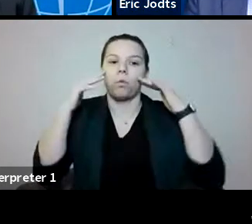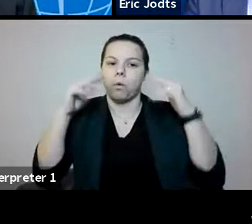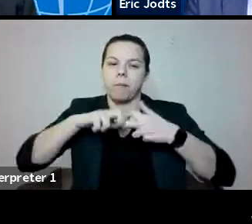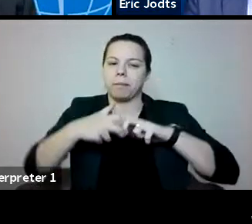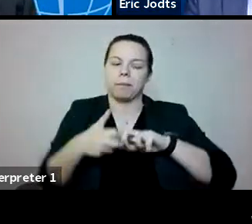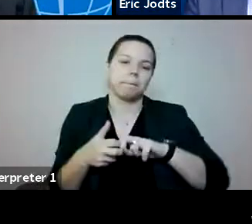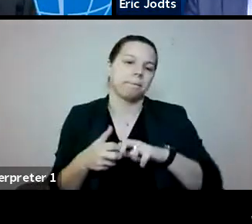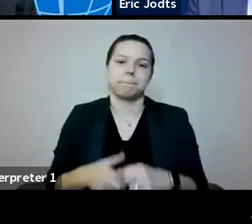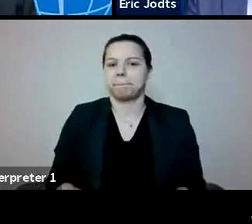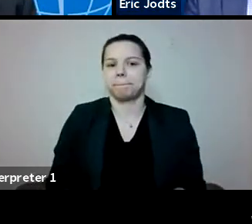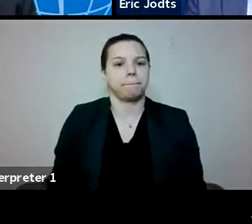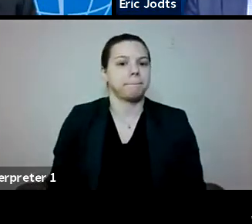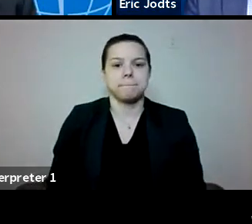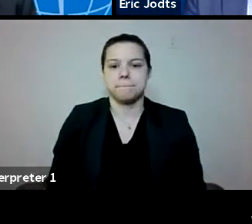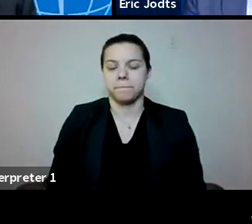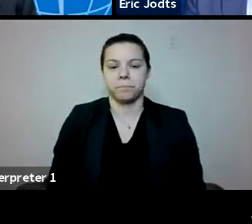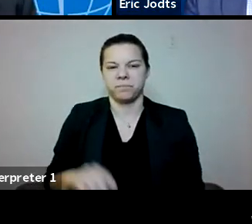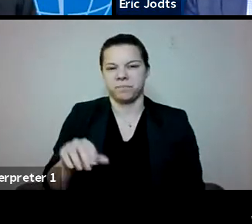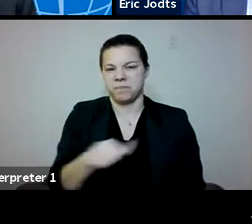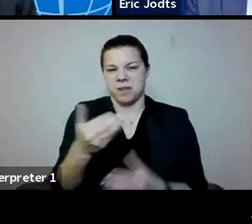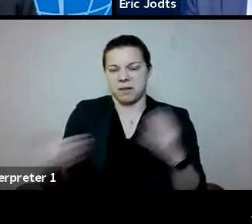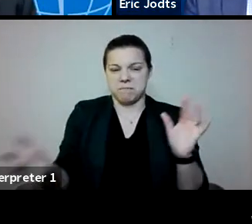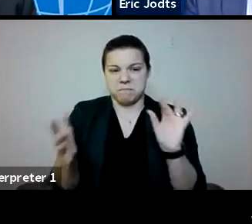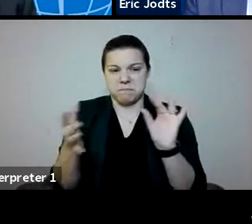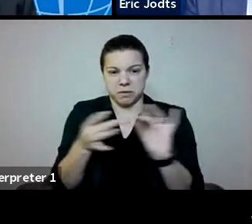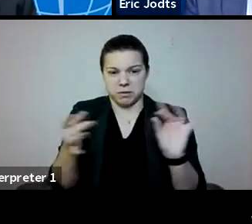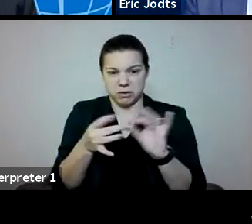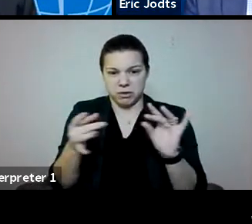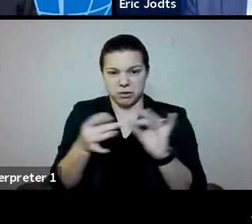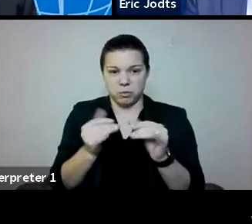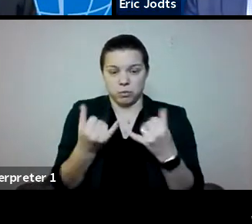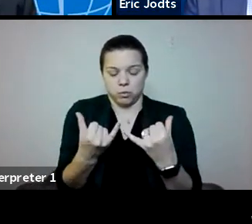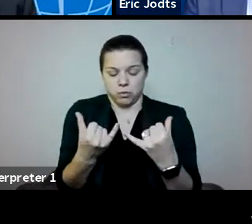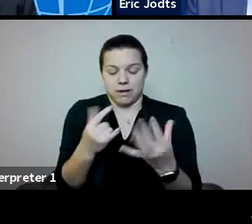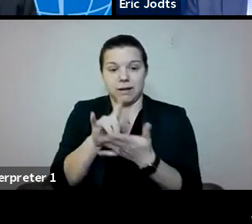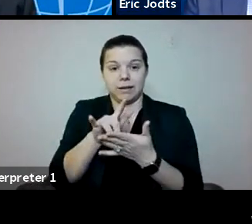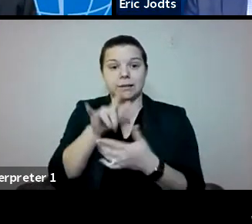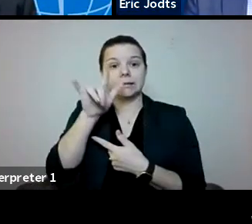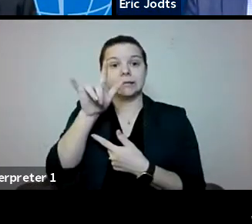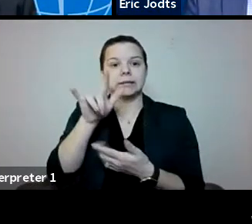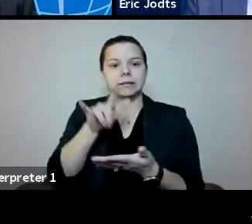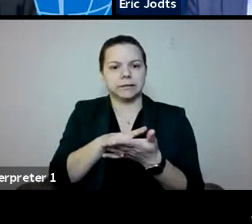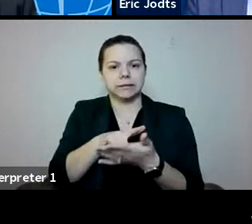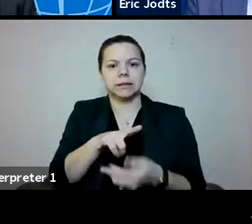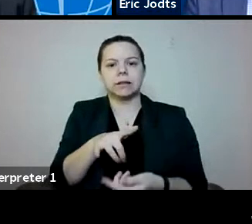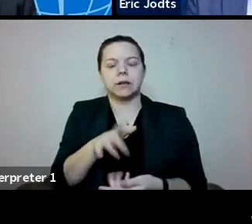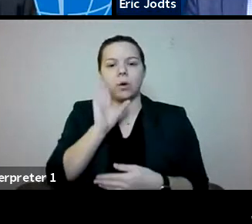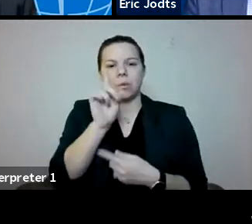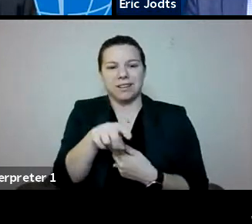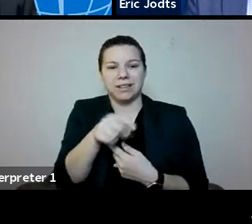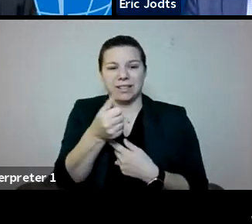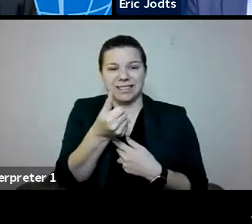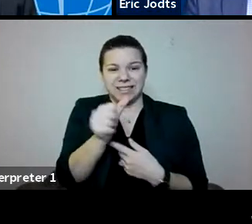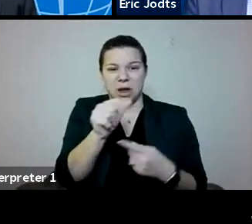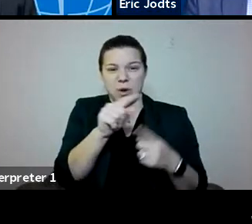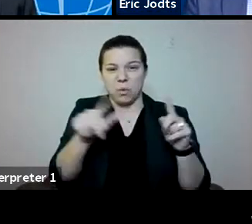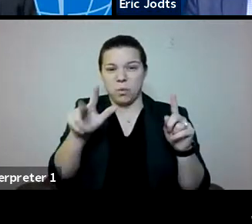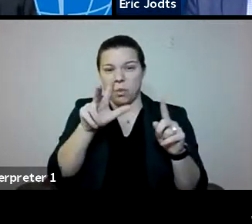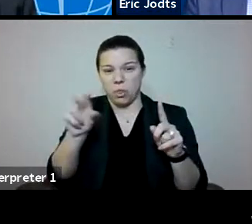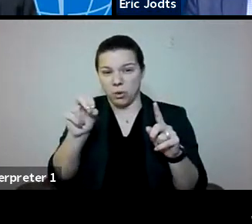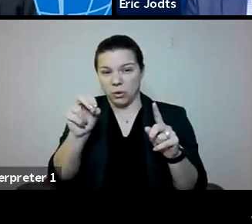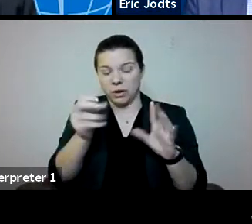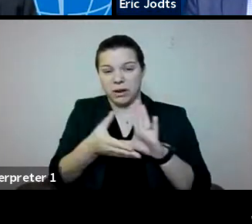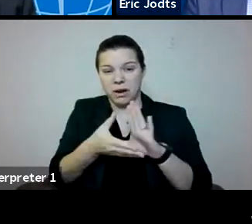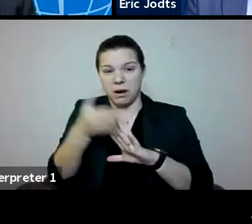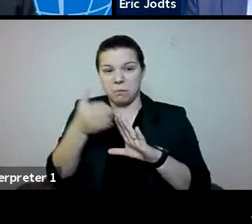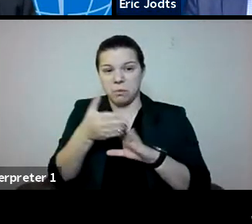The other thing I would note is, as I said at the outset, today's aircraft, you would need 10 to 30 of those operations to get to